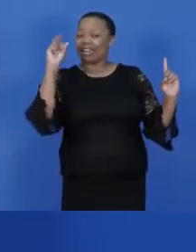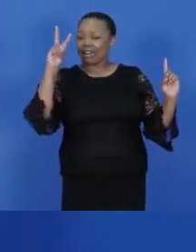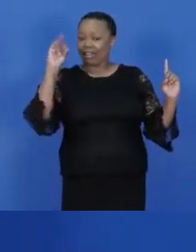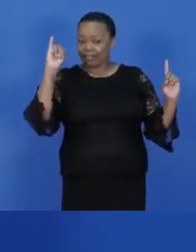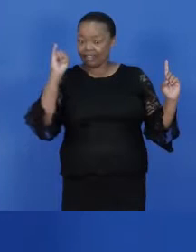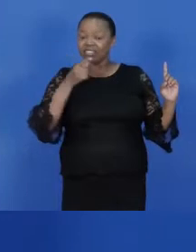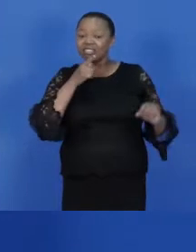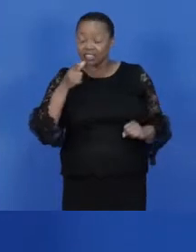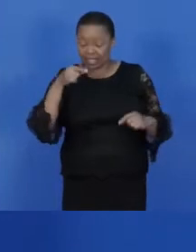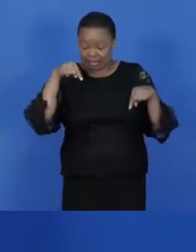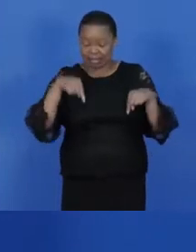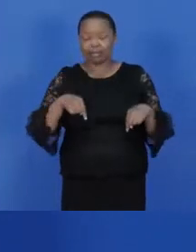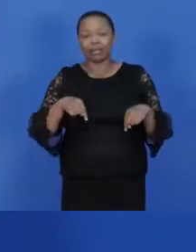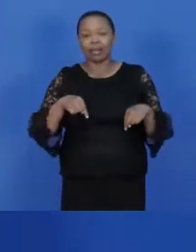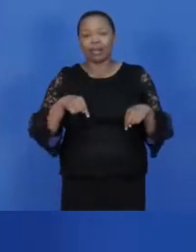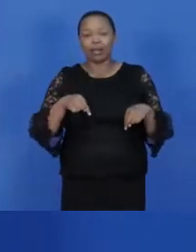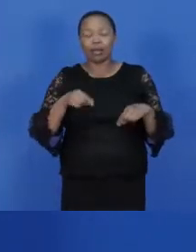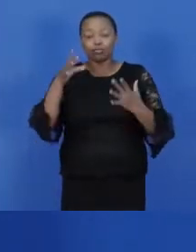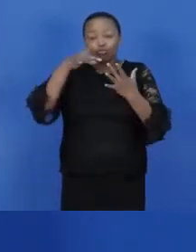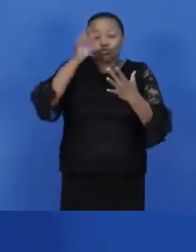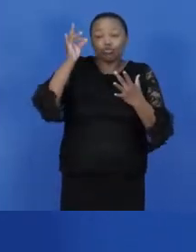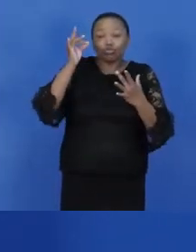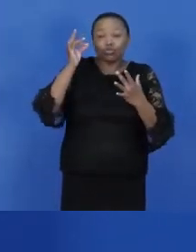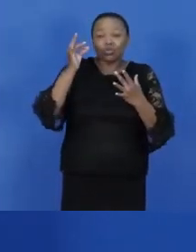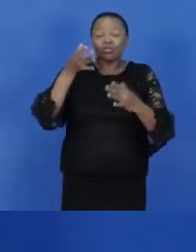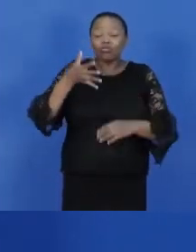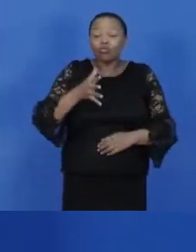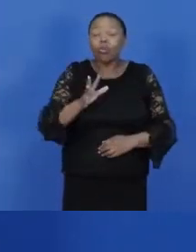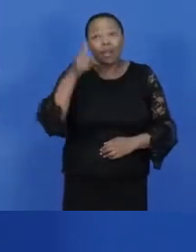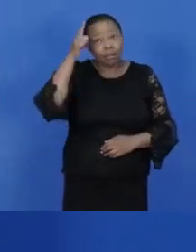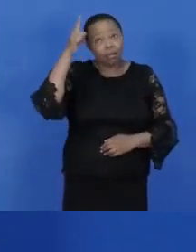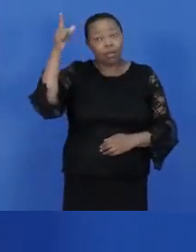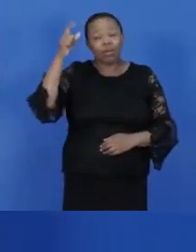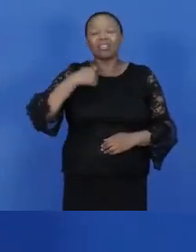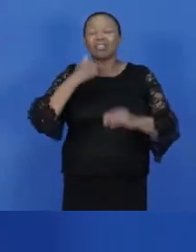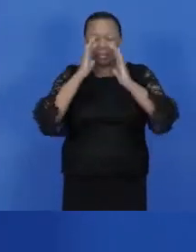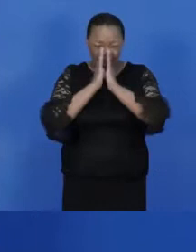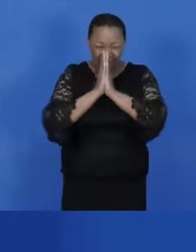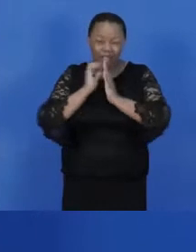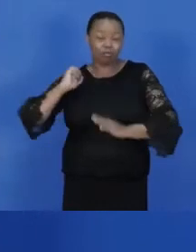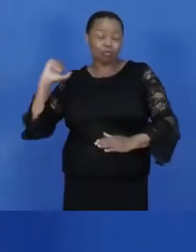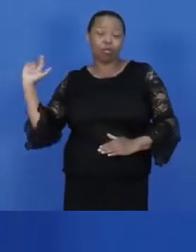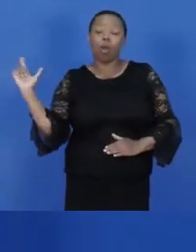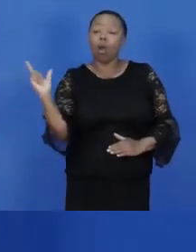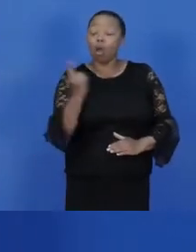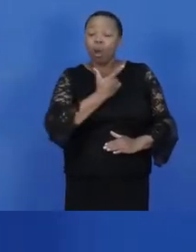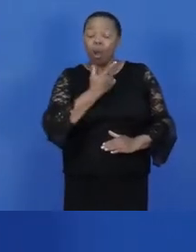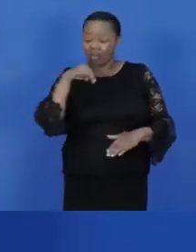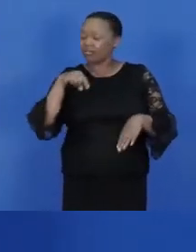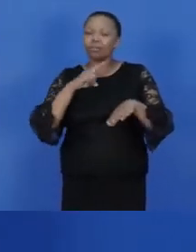now. As for David, he chose to seek the Lord. And I pray right now that every one of us at this time,